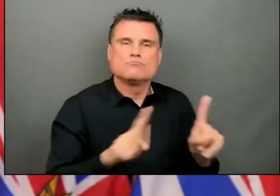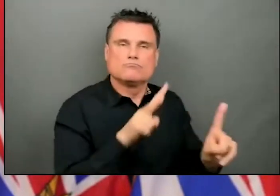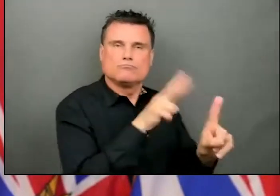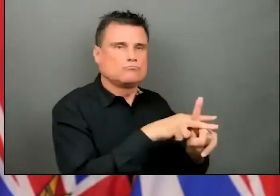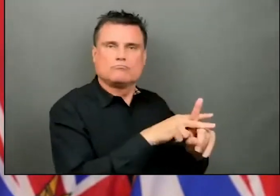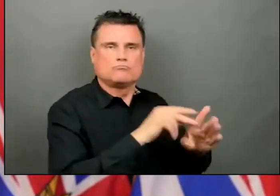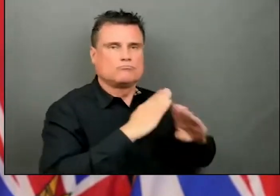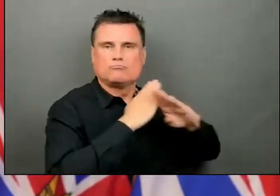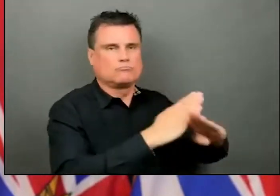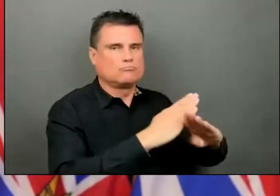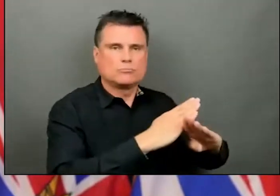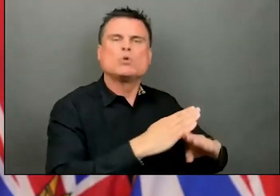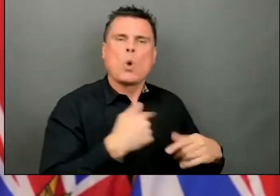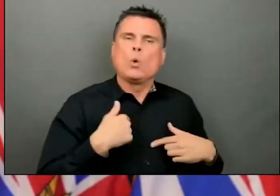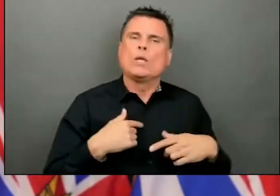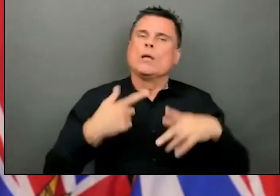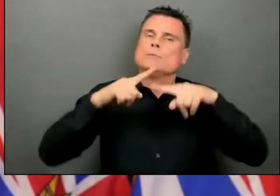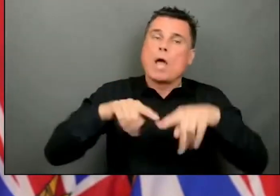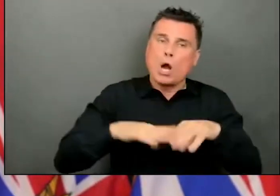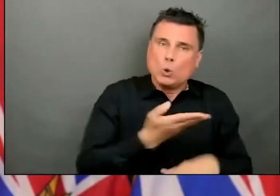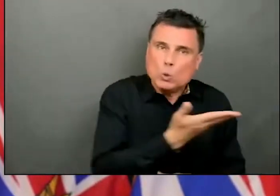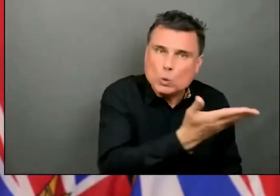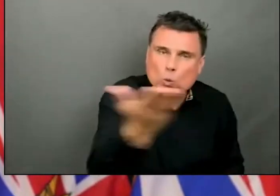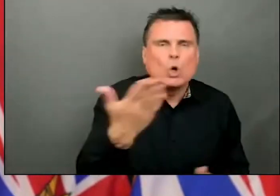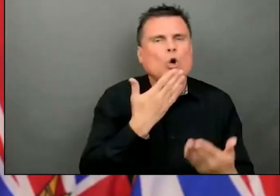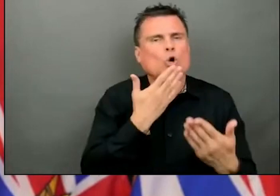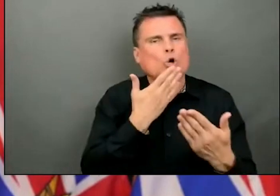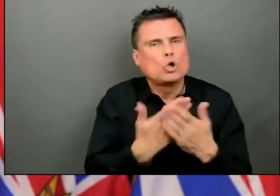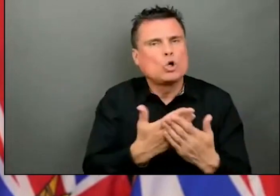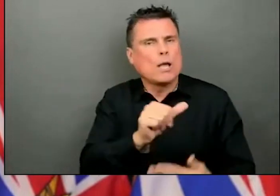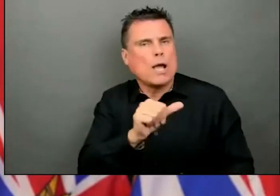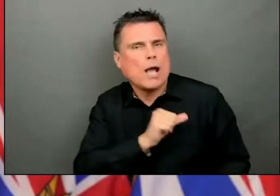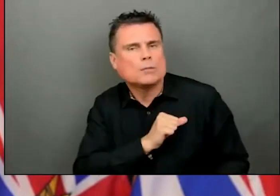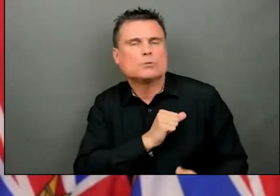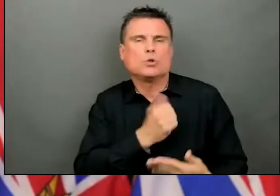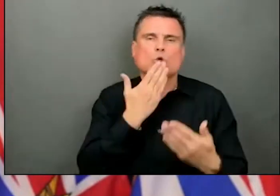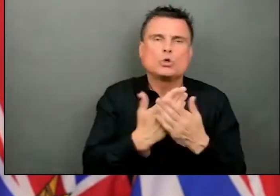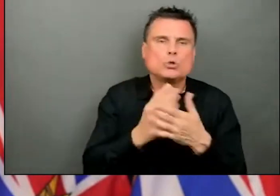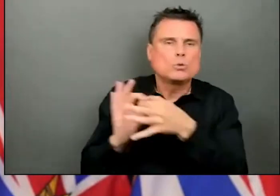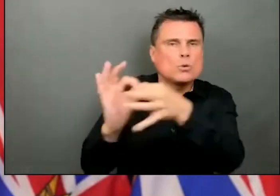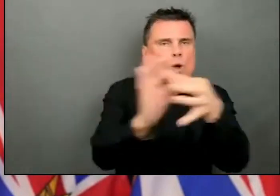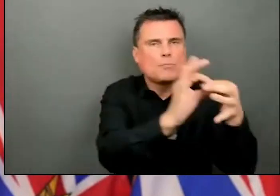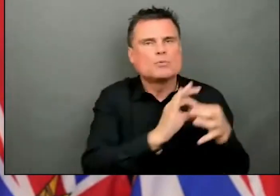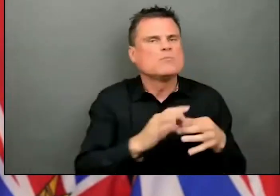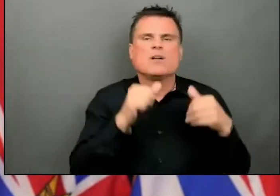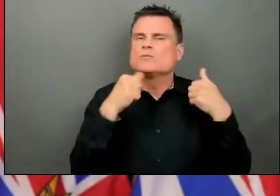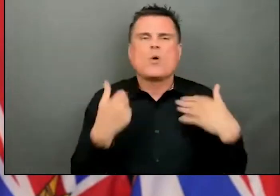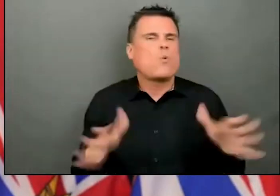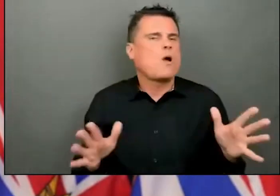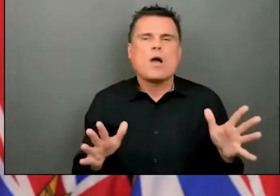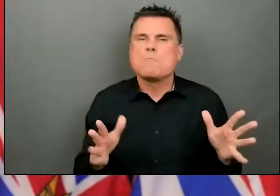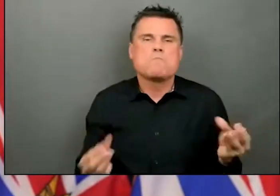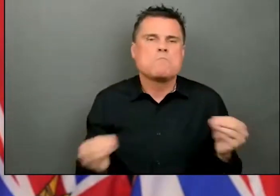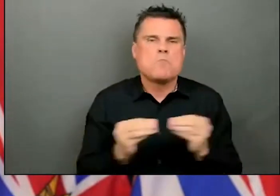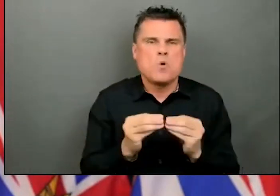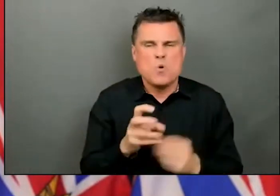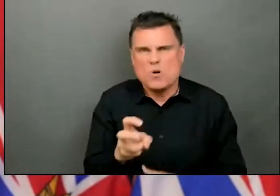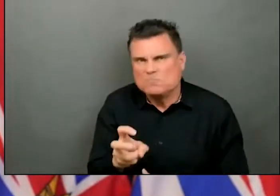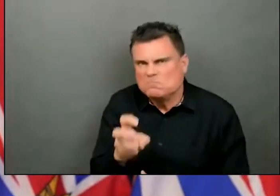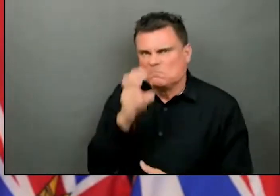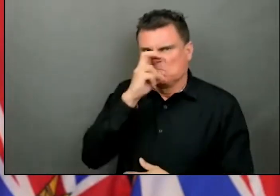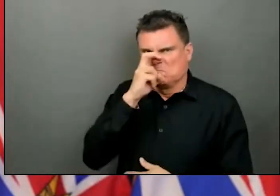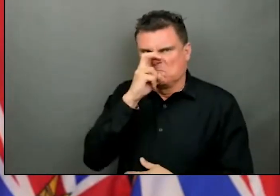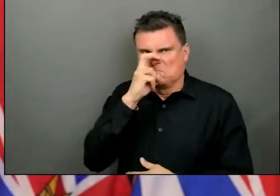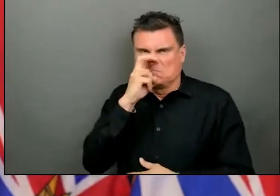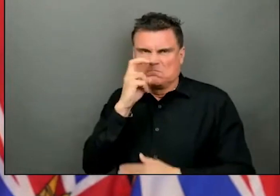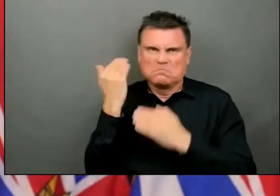objective to go into some sort of a state where we're watching and monitoring everybody's activity. We have